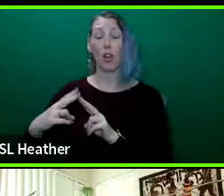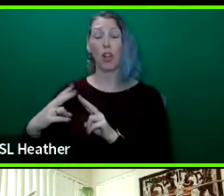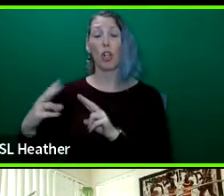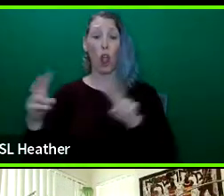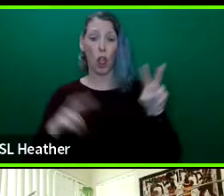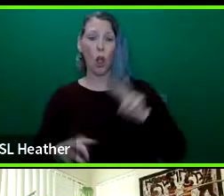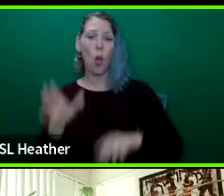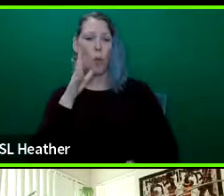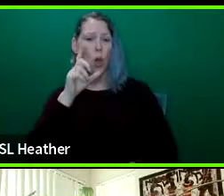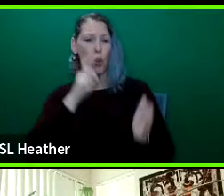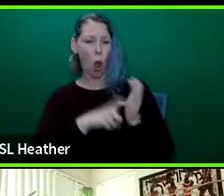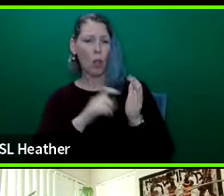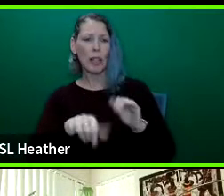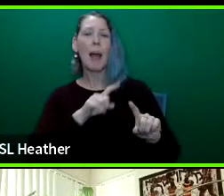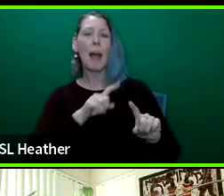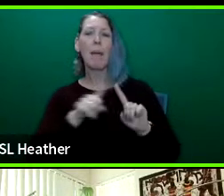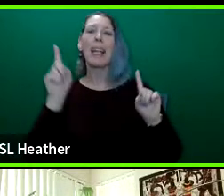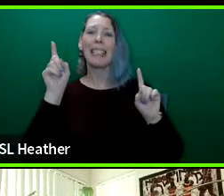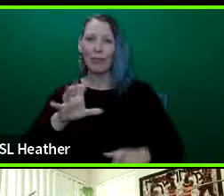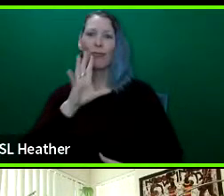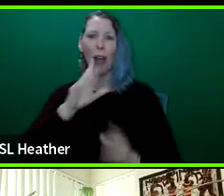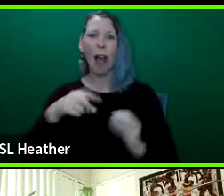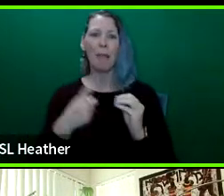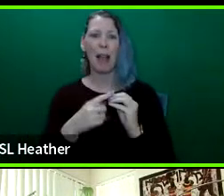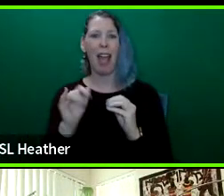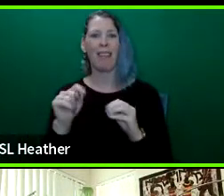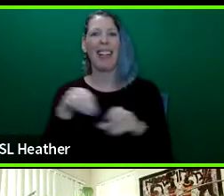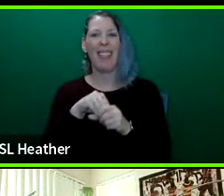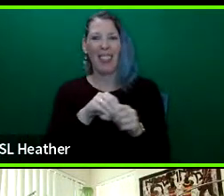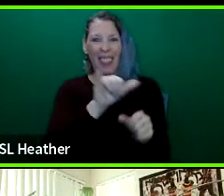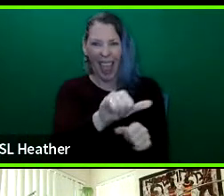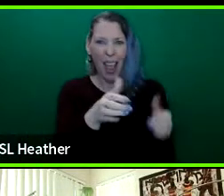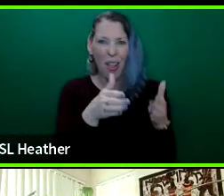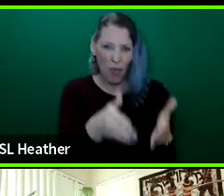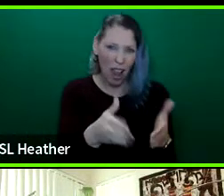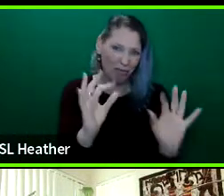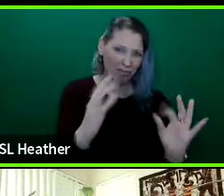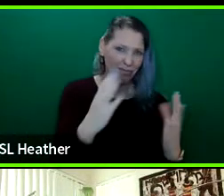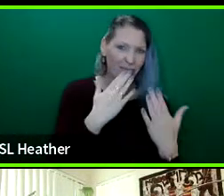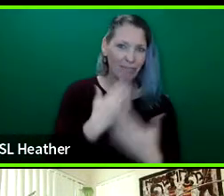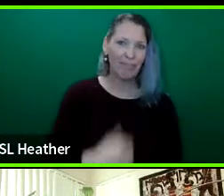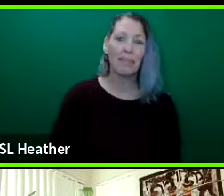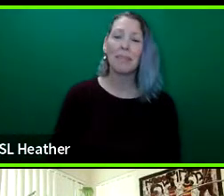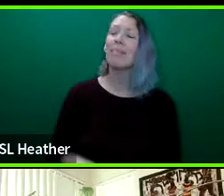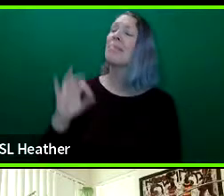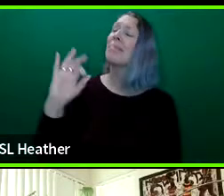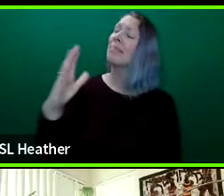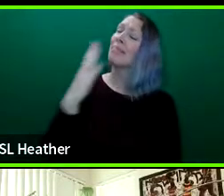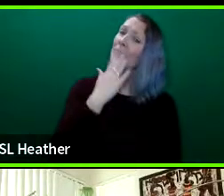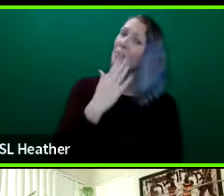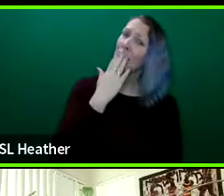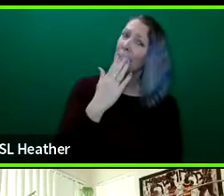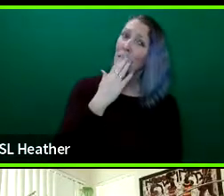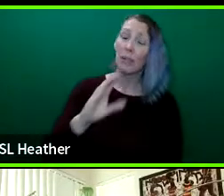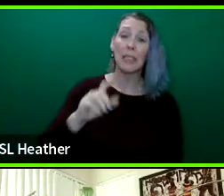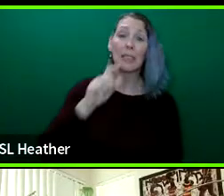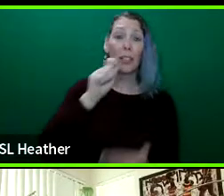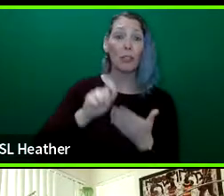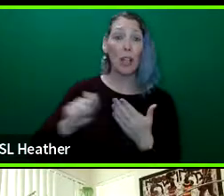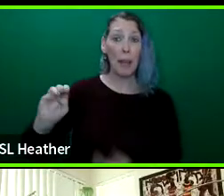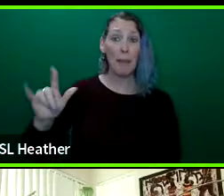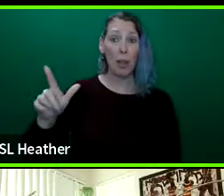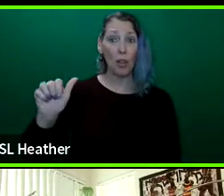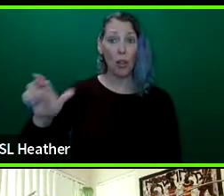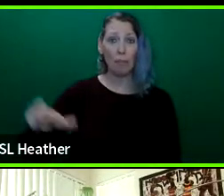acknowledge that, but it's important that we talk in those terms. Thank you. Thank you, Executive Director Ransom. Secretary Millar?